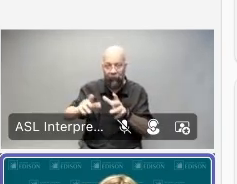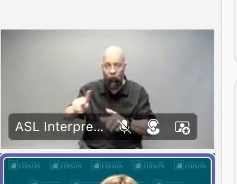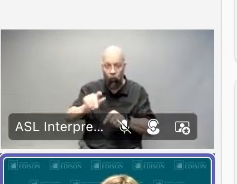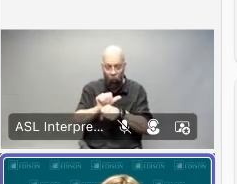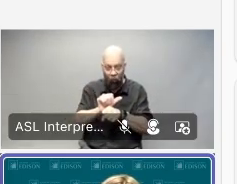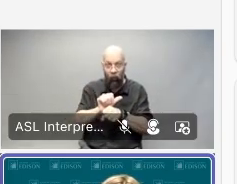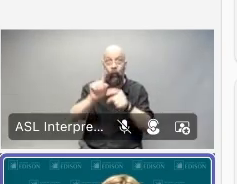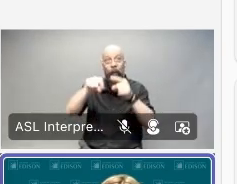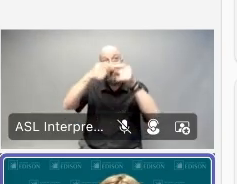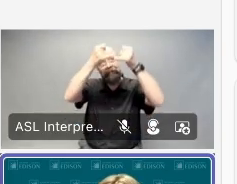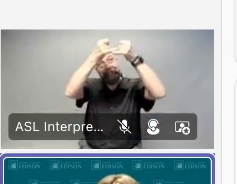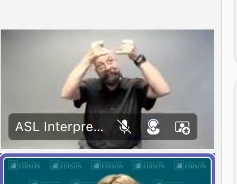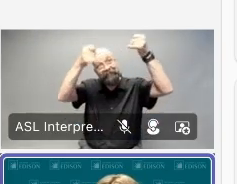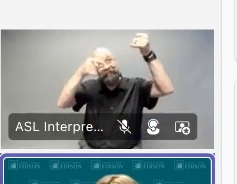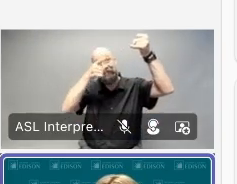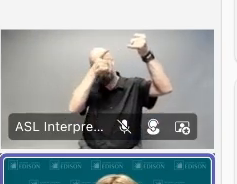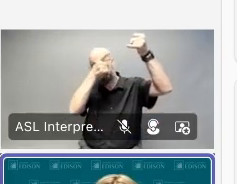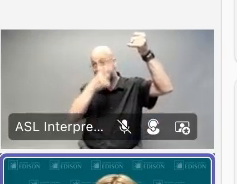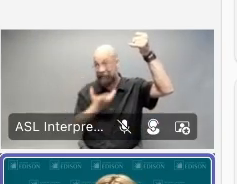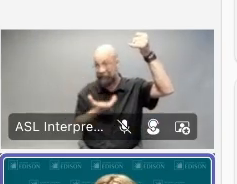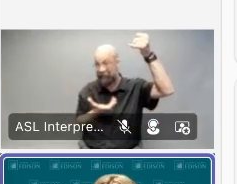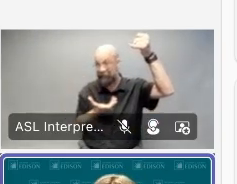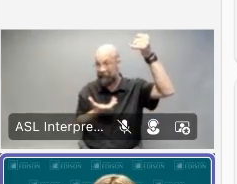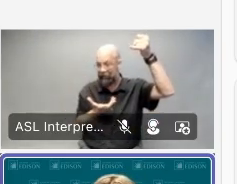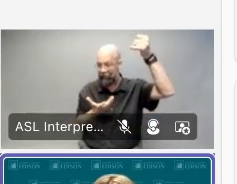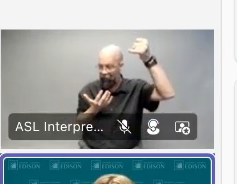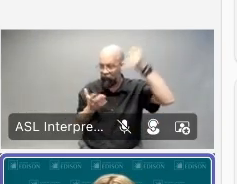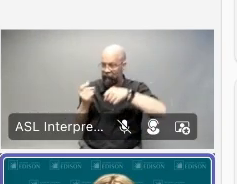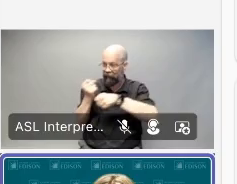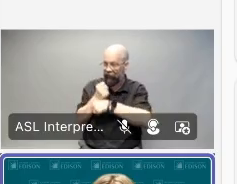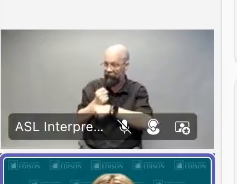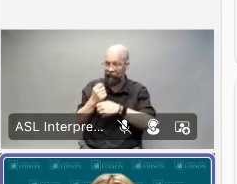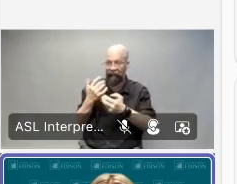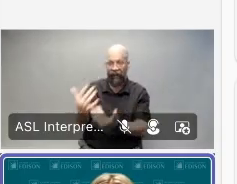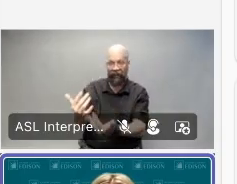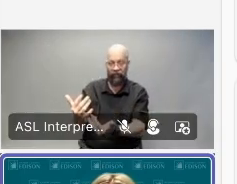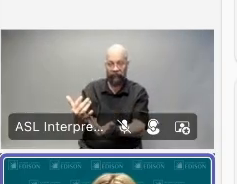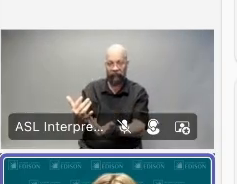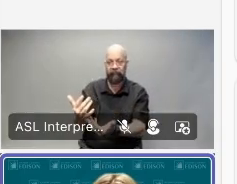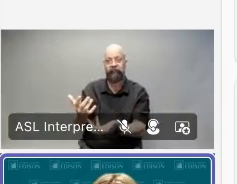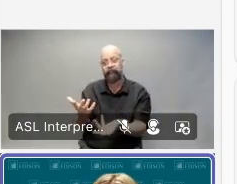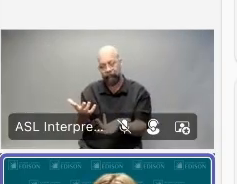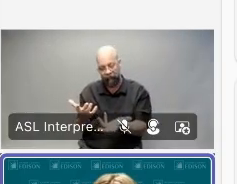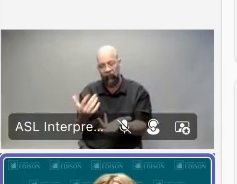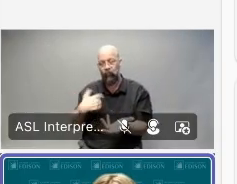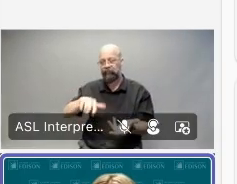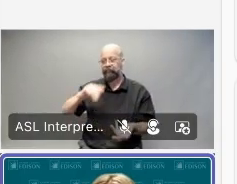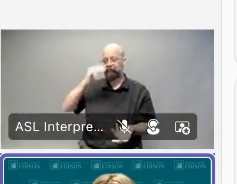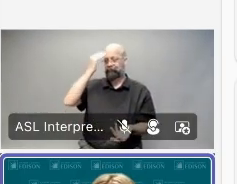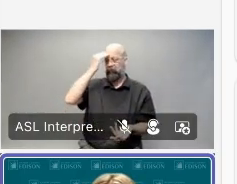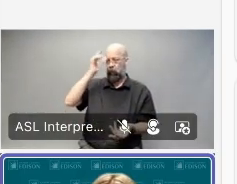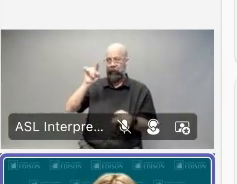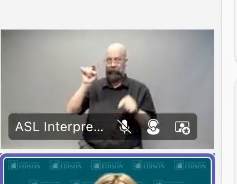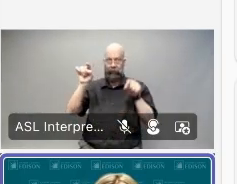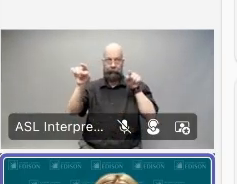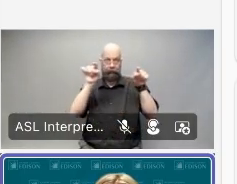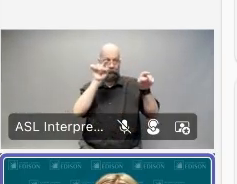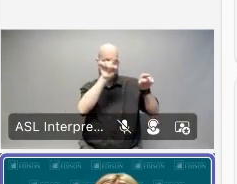are known and managed as an aviation hazard throughout the state. Most of the transmission lines throughout the state